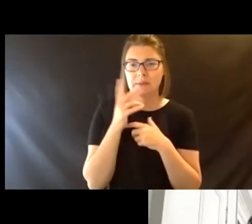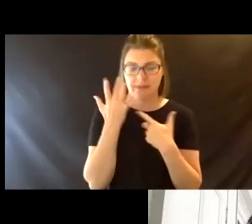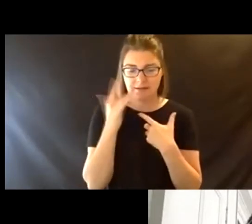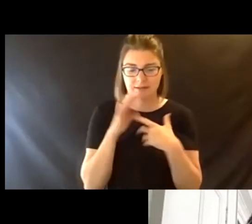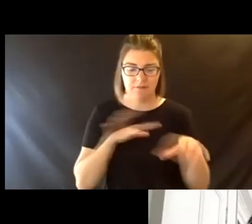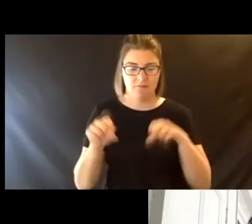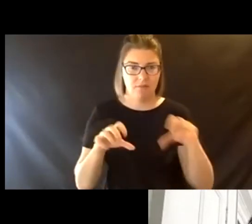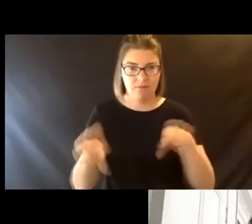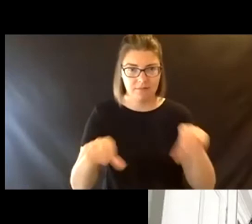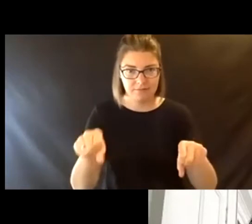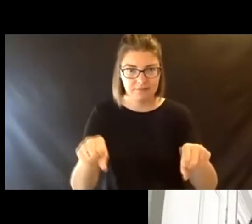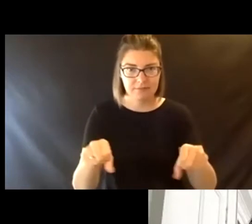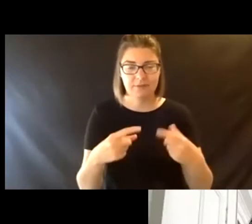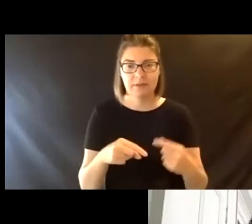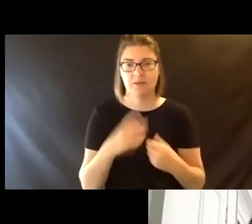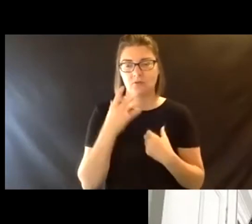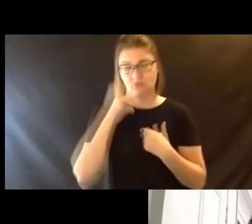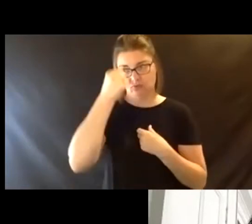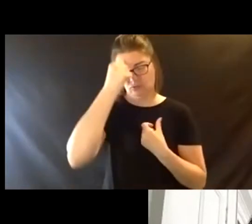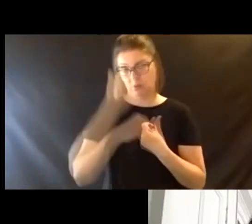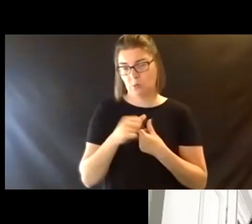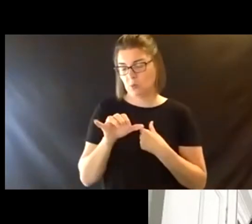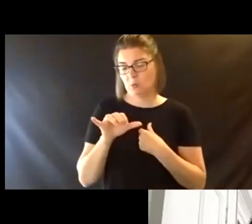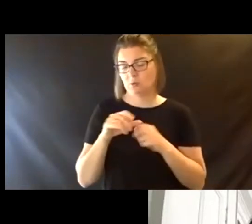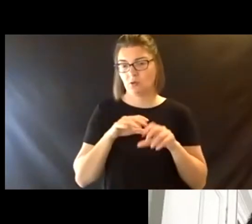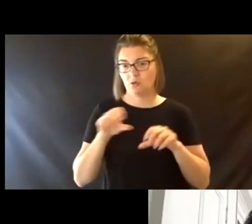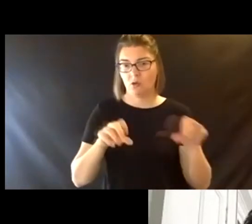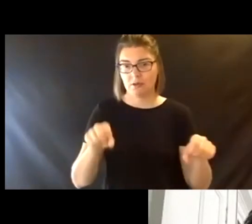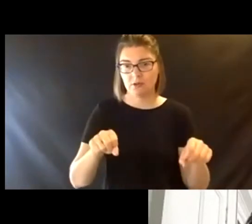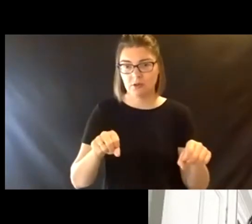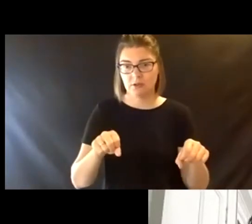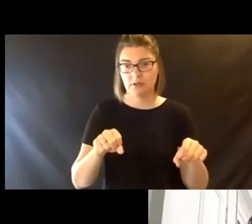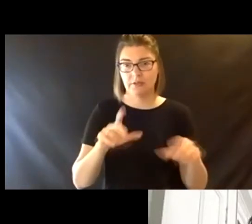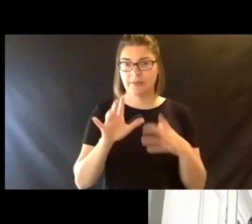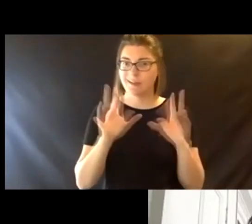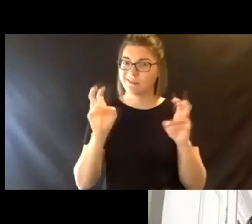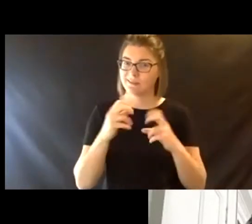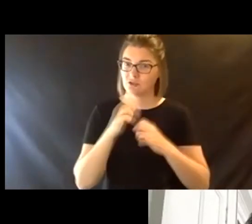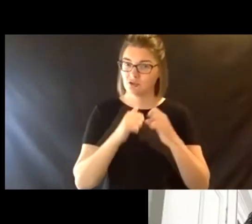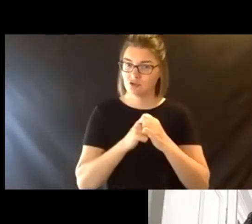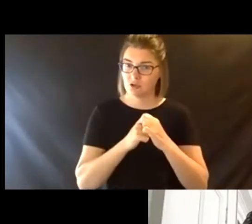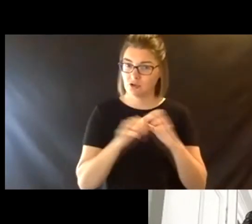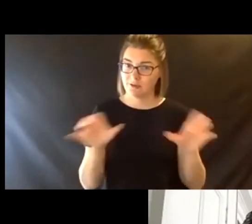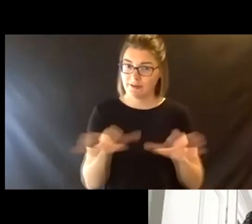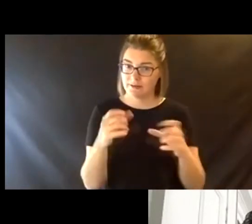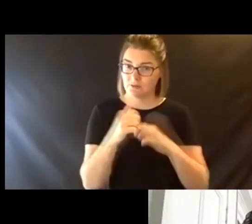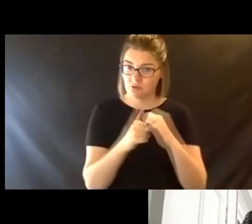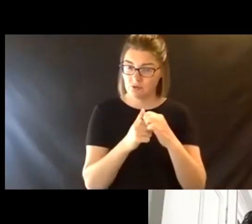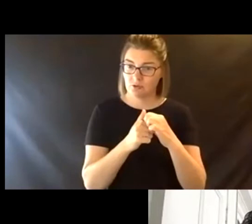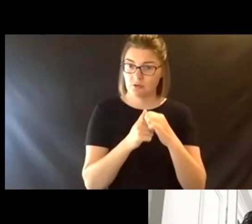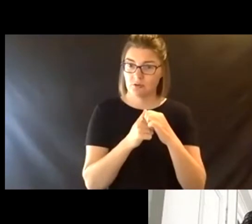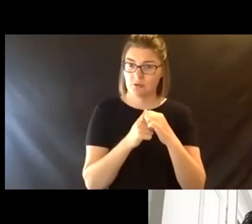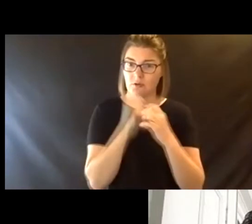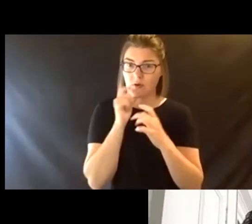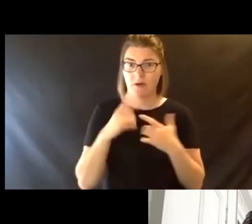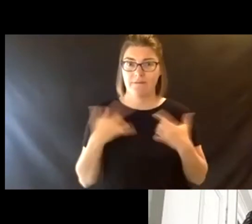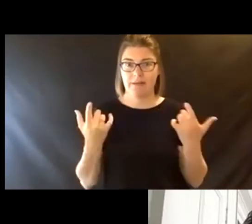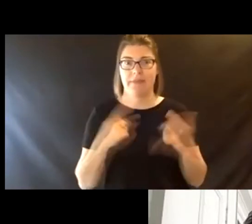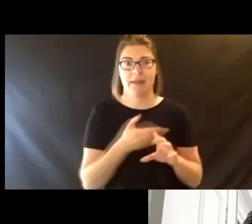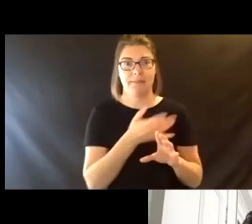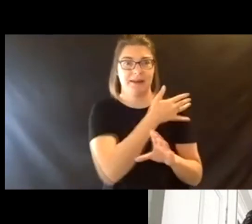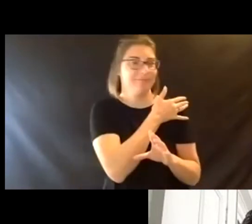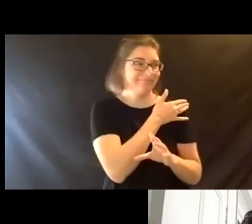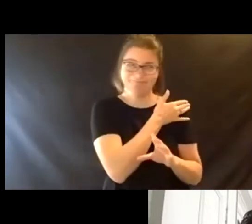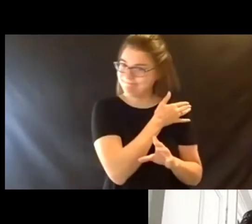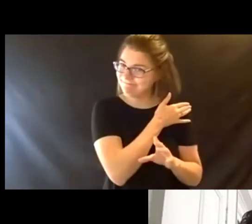colonization, and we have to remember that colonization is a structure, an active structure, rather than an event that happened way in the